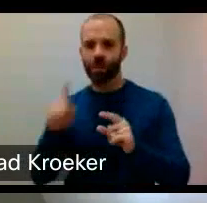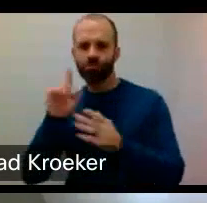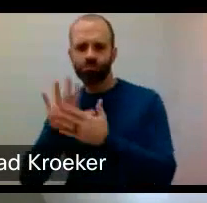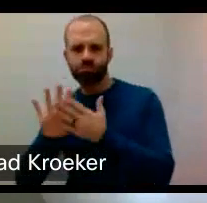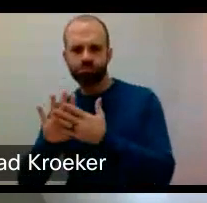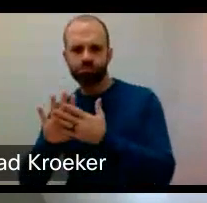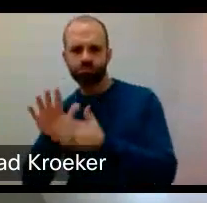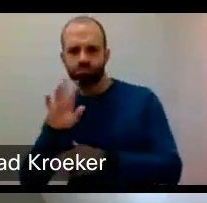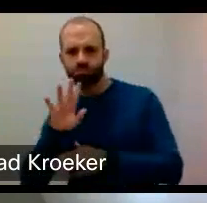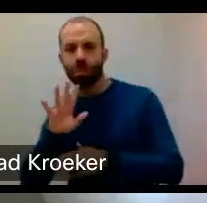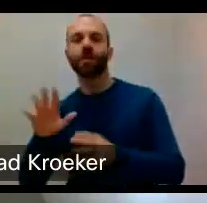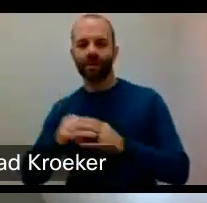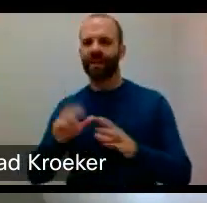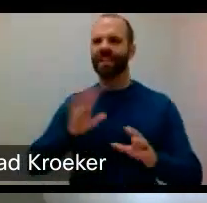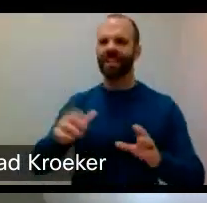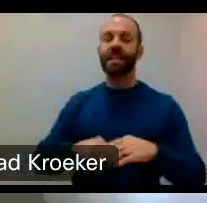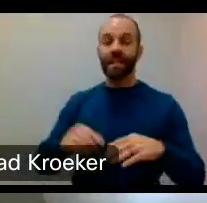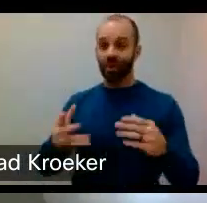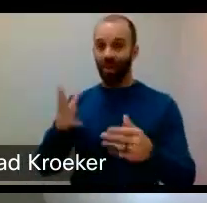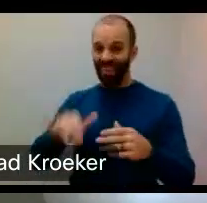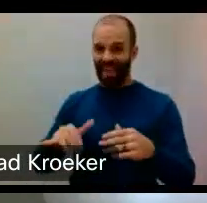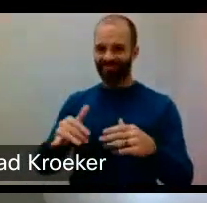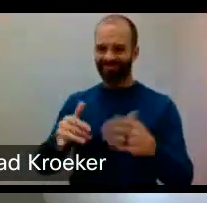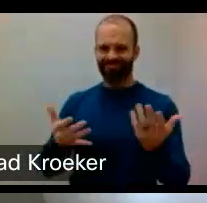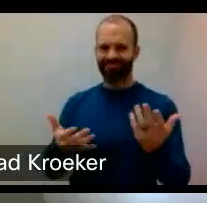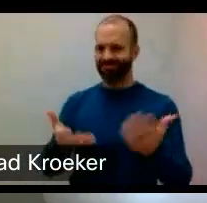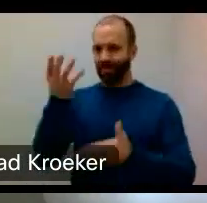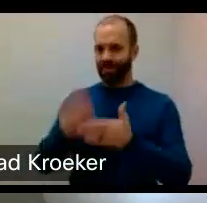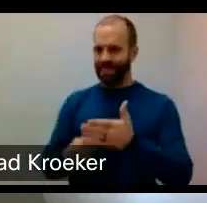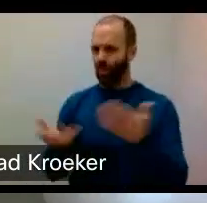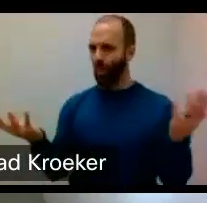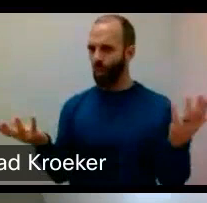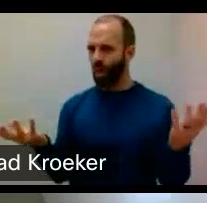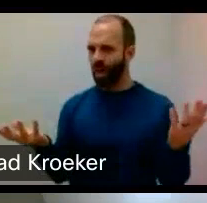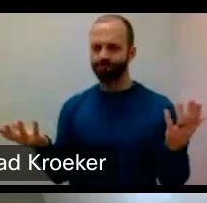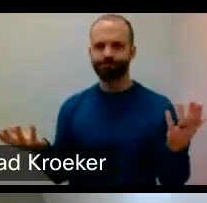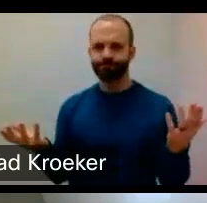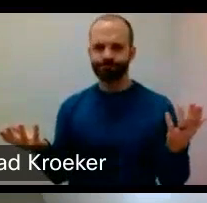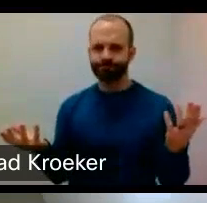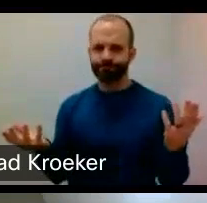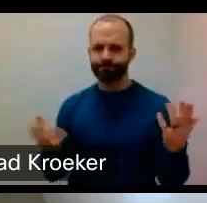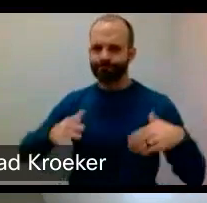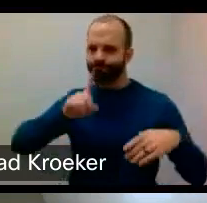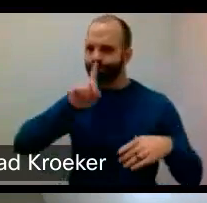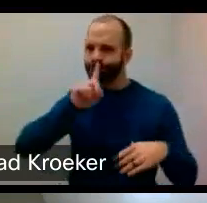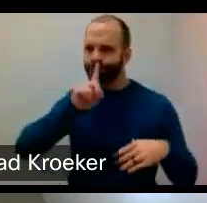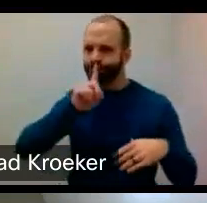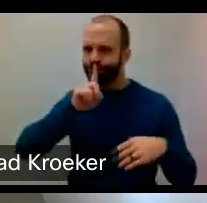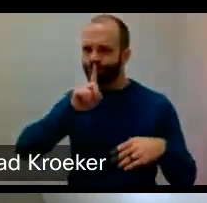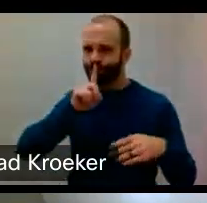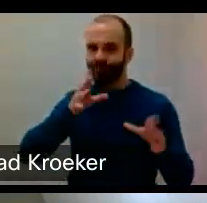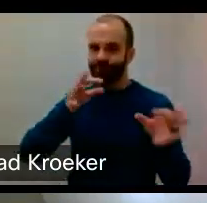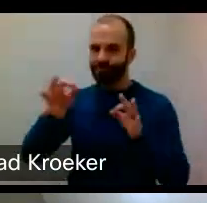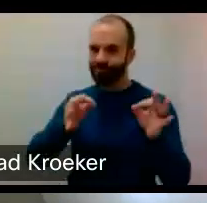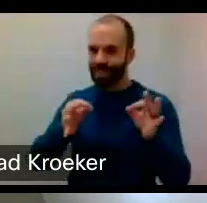sorry, that's okay. What we're missing again there is that you haven't showed what you now